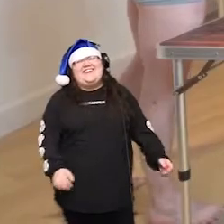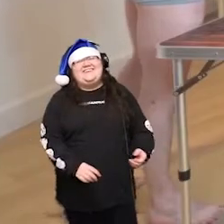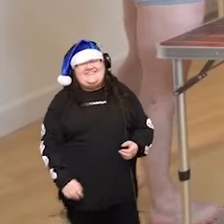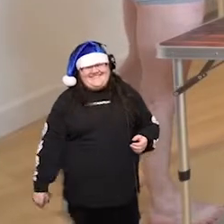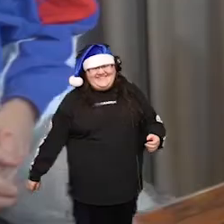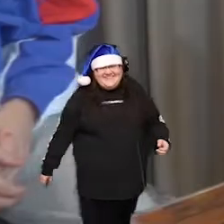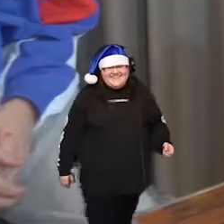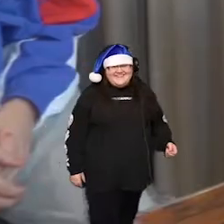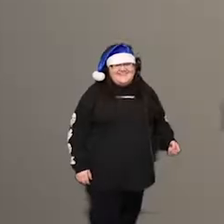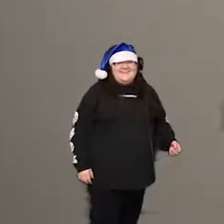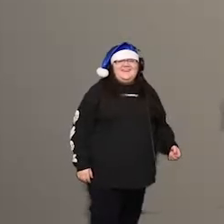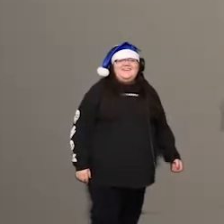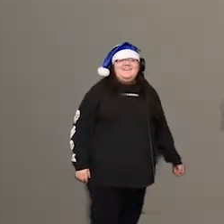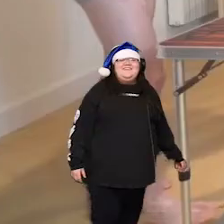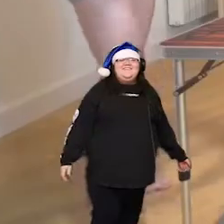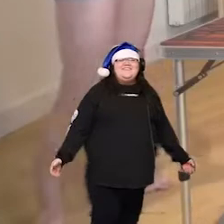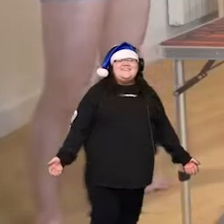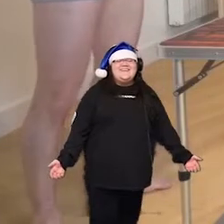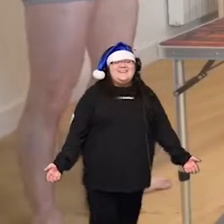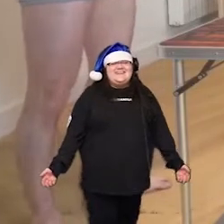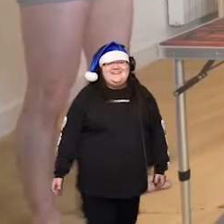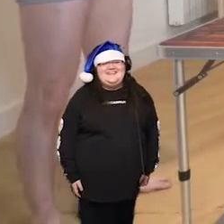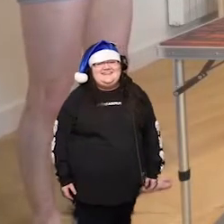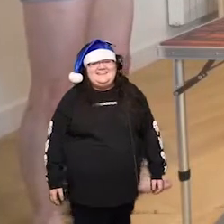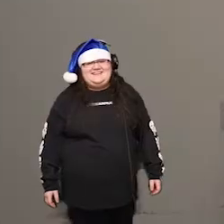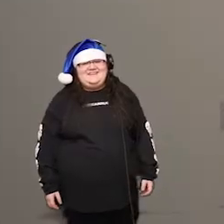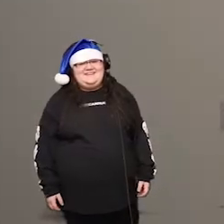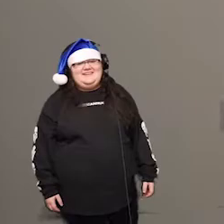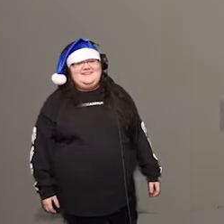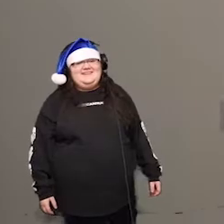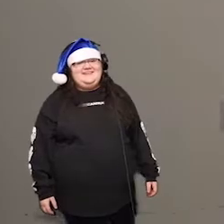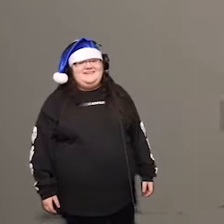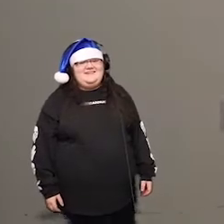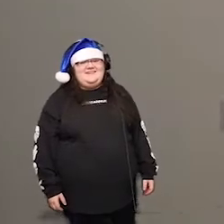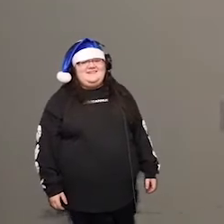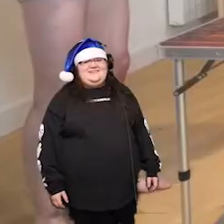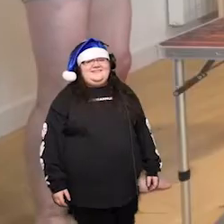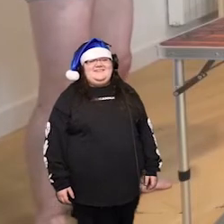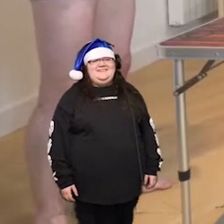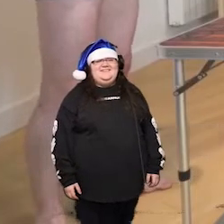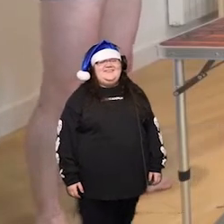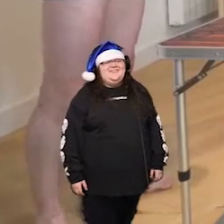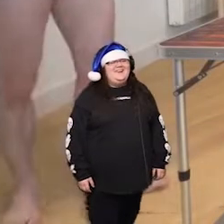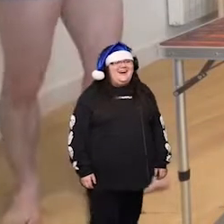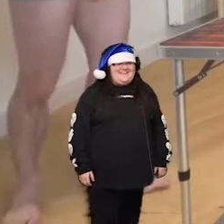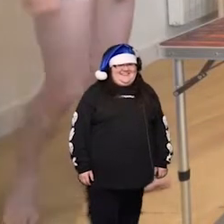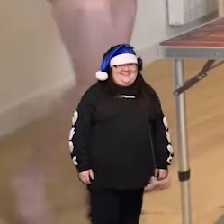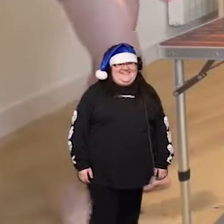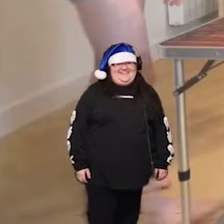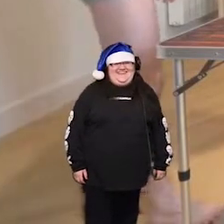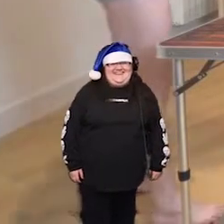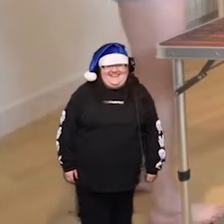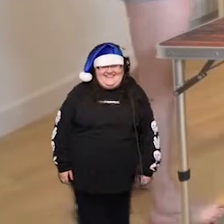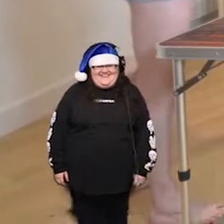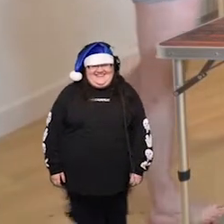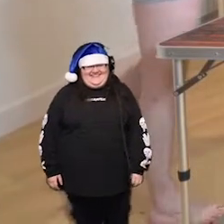got scared. That wasn't going in. No, Wallahi, are you serious? Hey, Wallahi, fam. Wallahi.